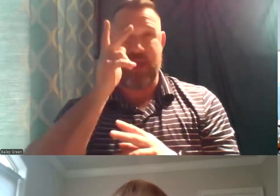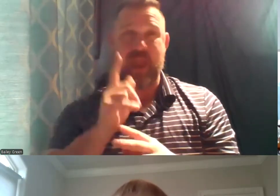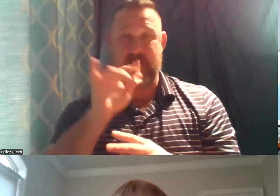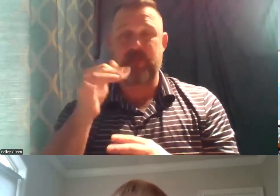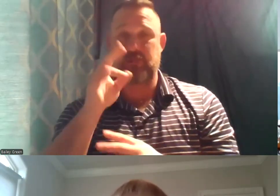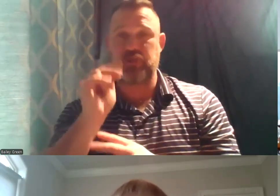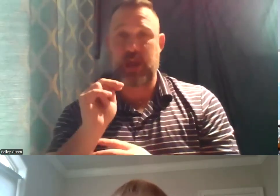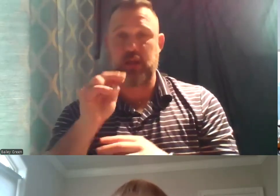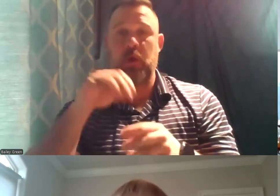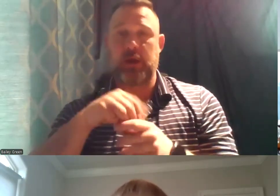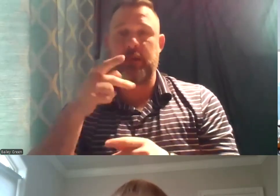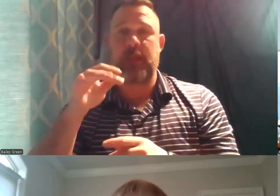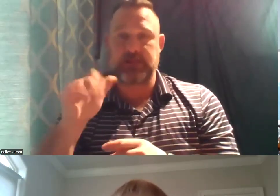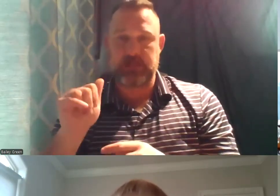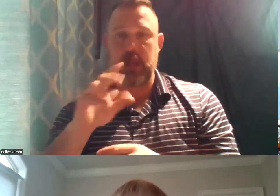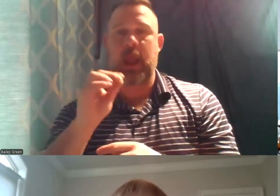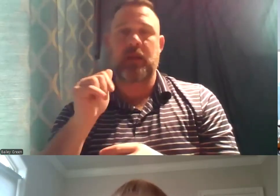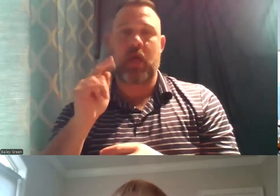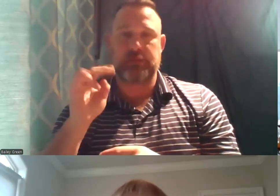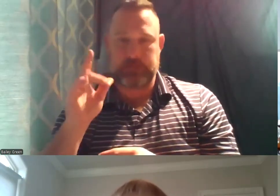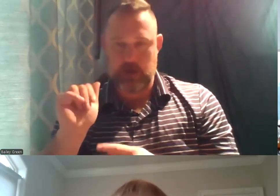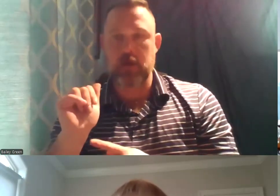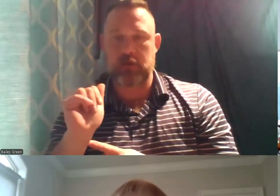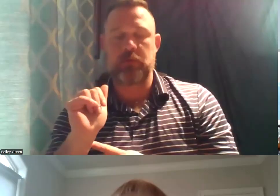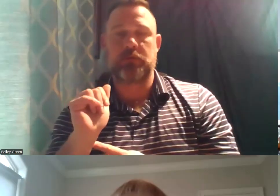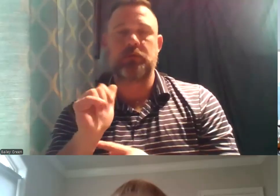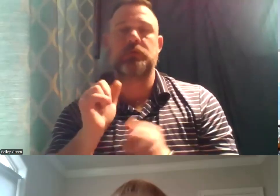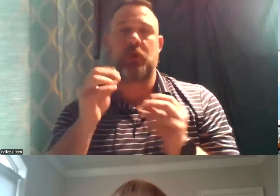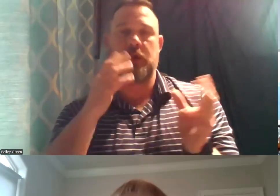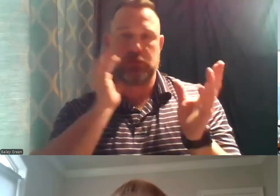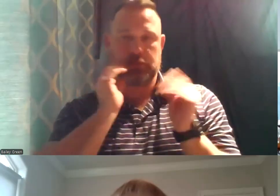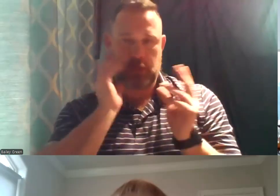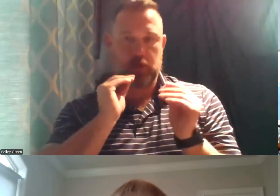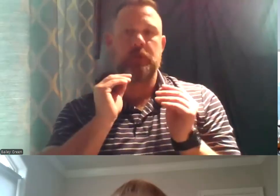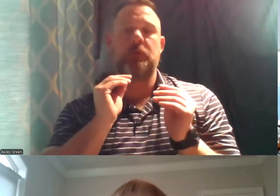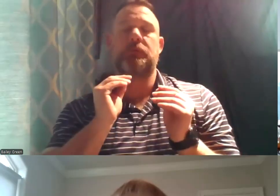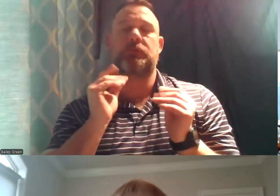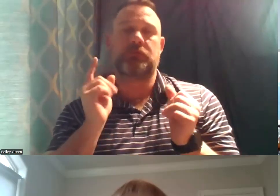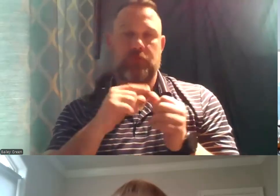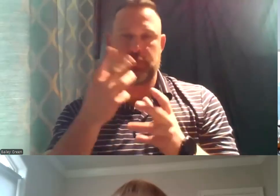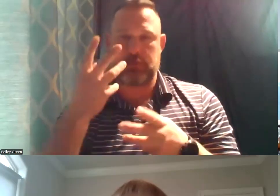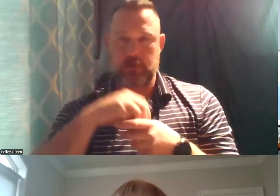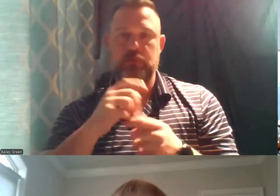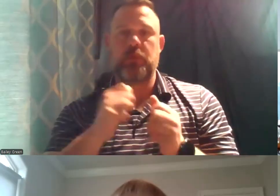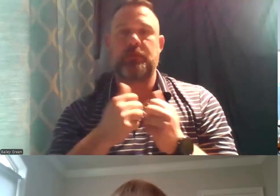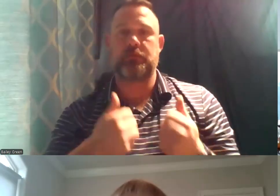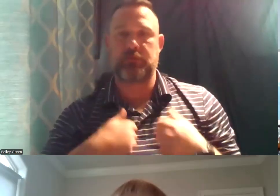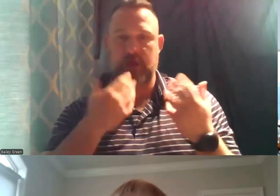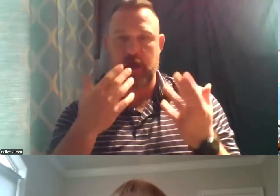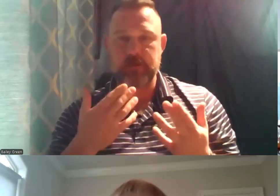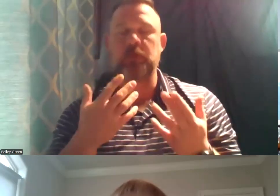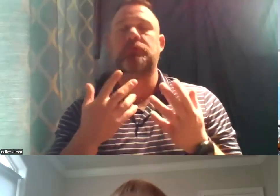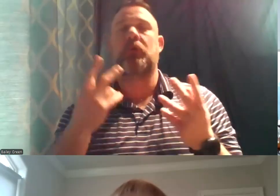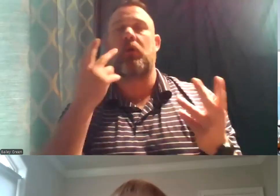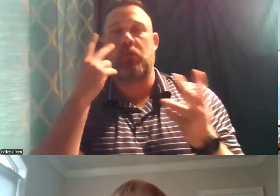in Pasadena and Altadena area. So I got to experience firsthand engagement with survivors, looking